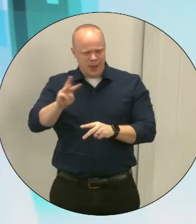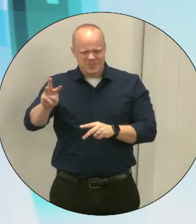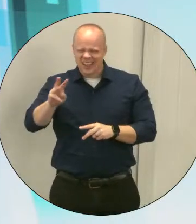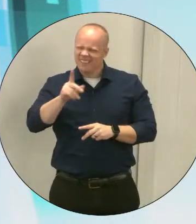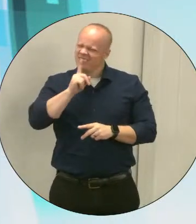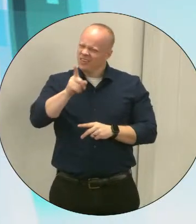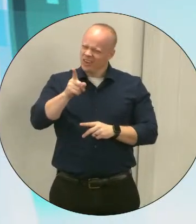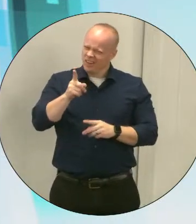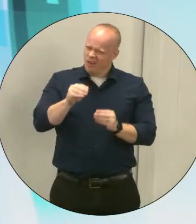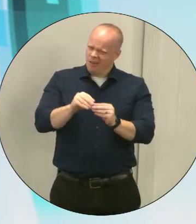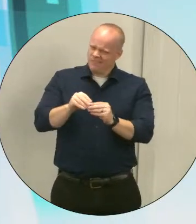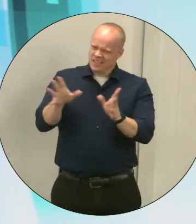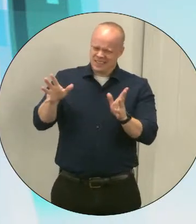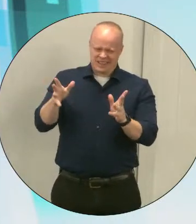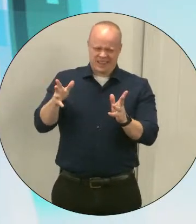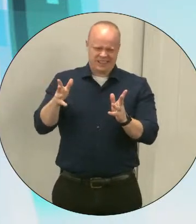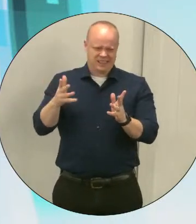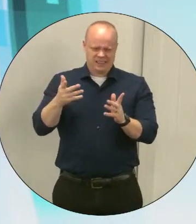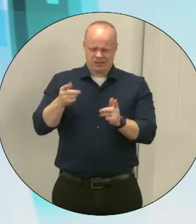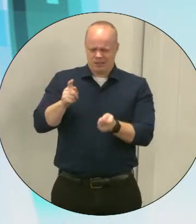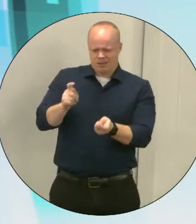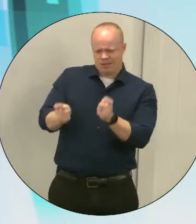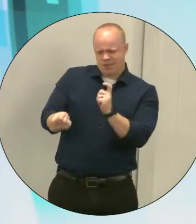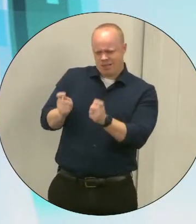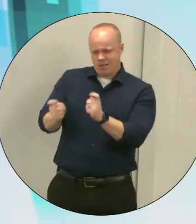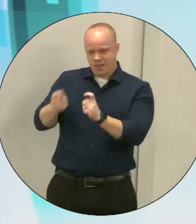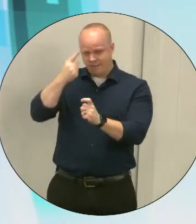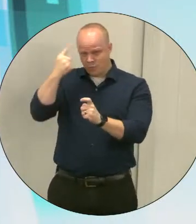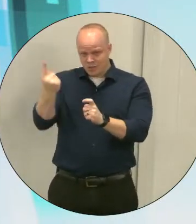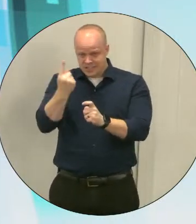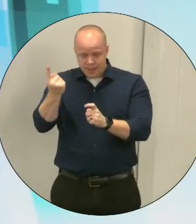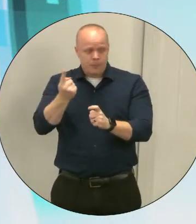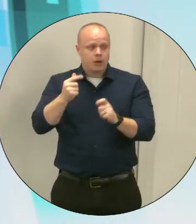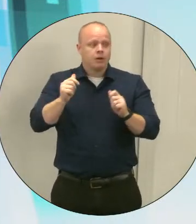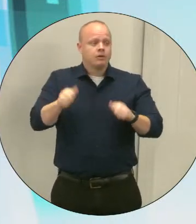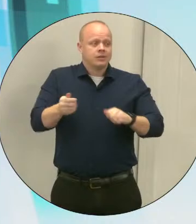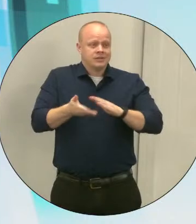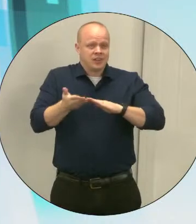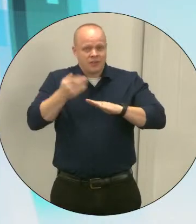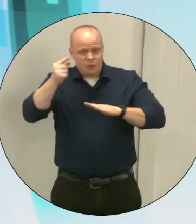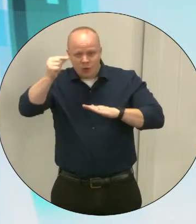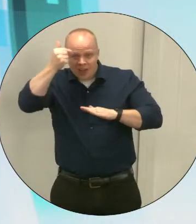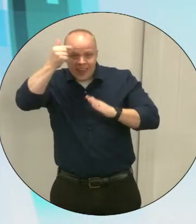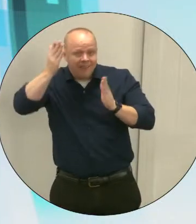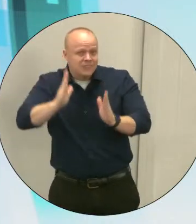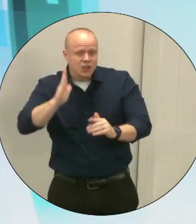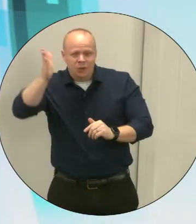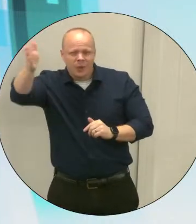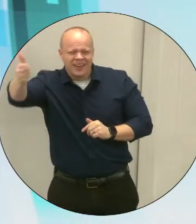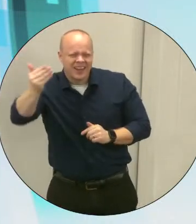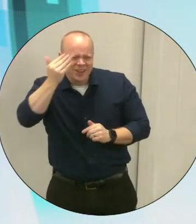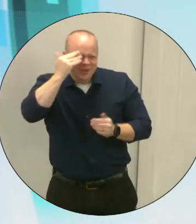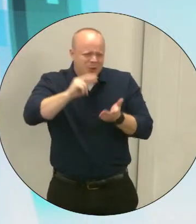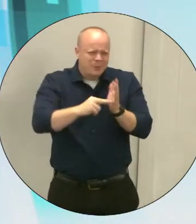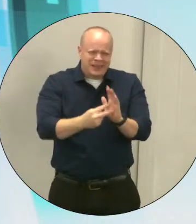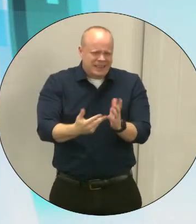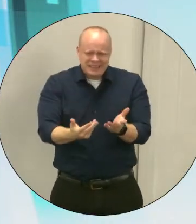very obviously crafted for someone who would potentially be running for governor one day, like, you know what I mean?